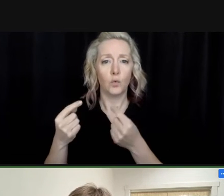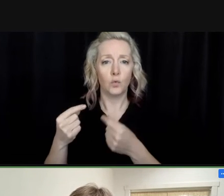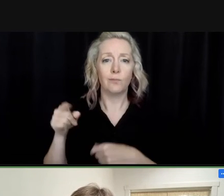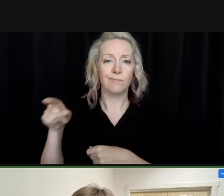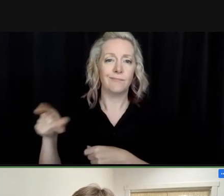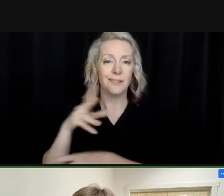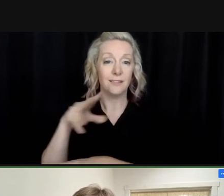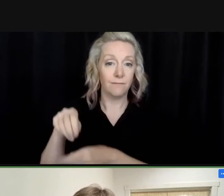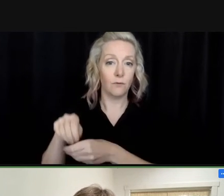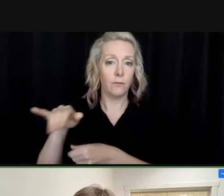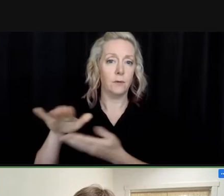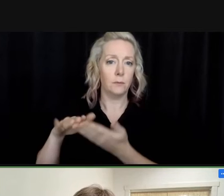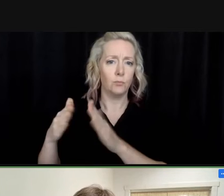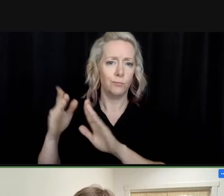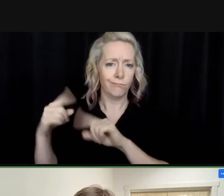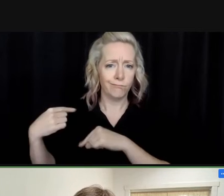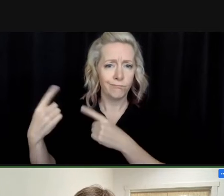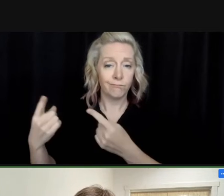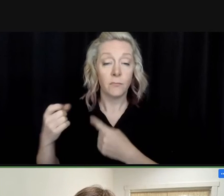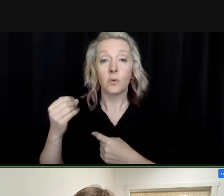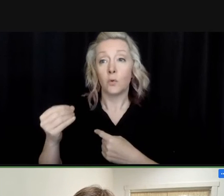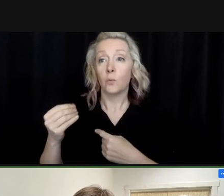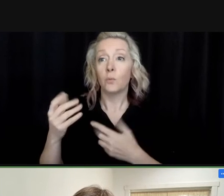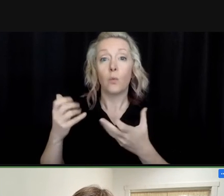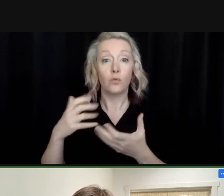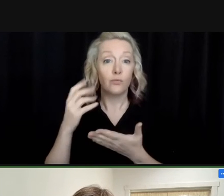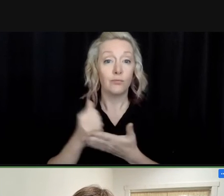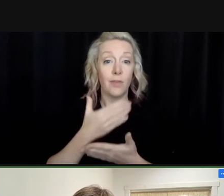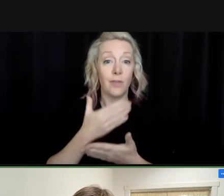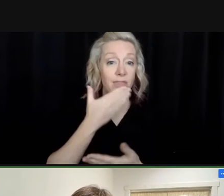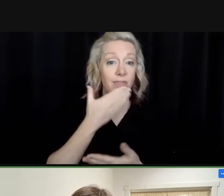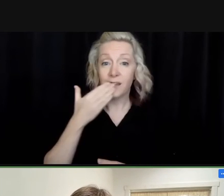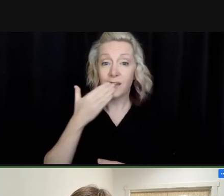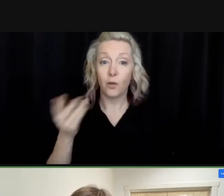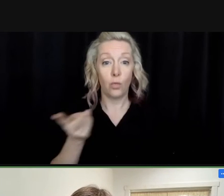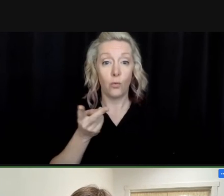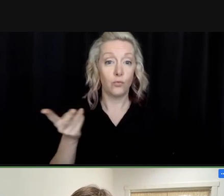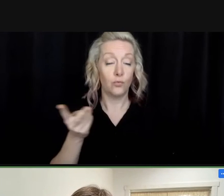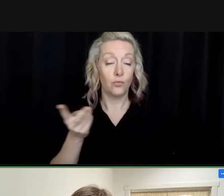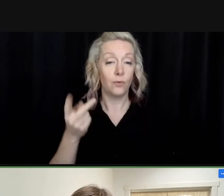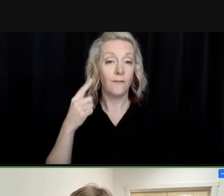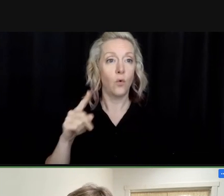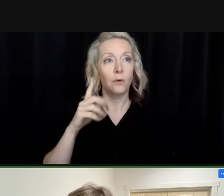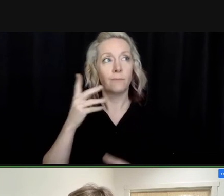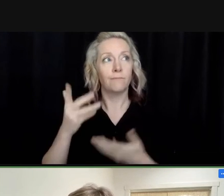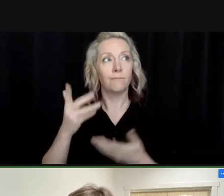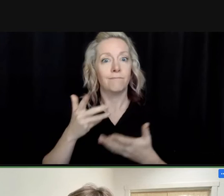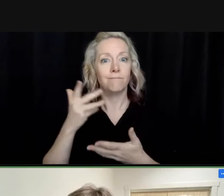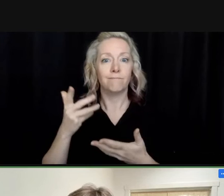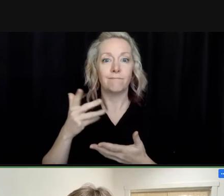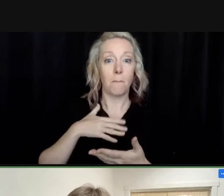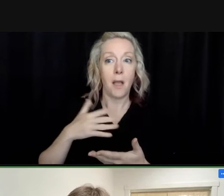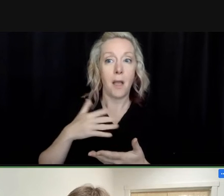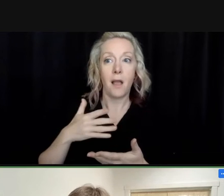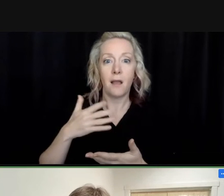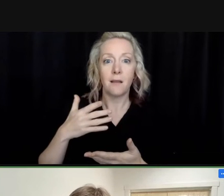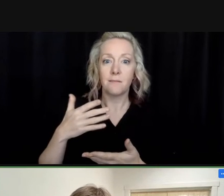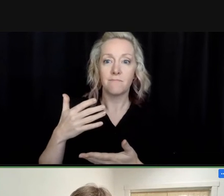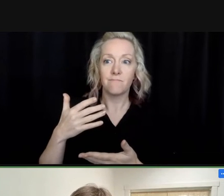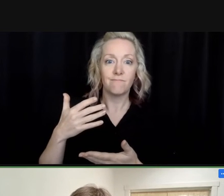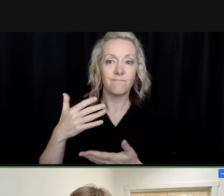So so I want to thank them for kind of being my the people that I could bounce ideas off of,